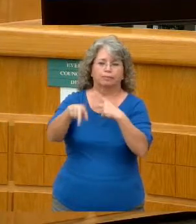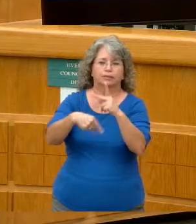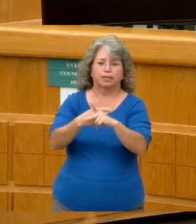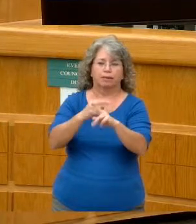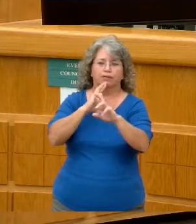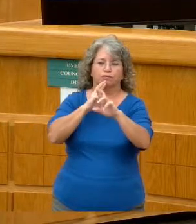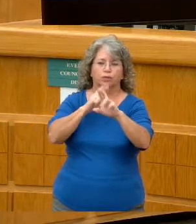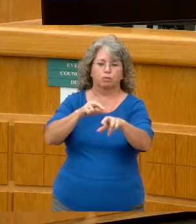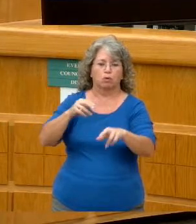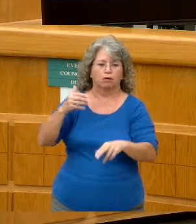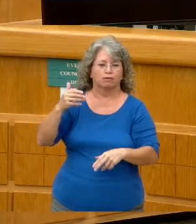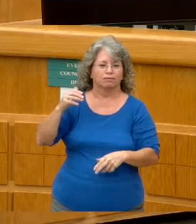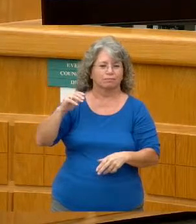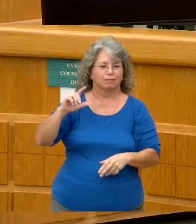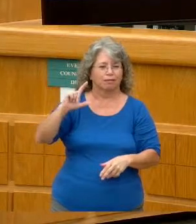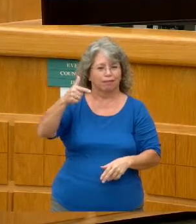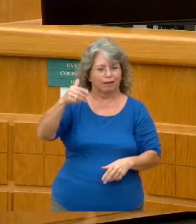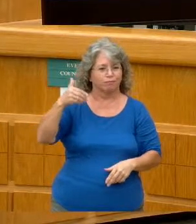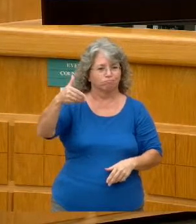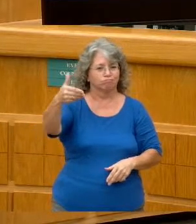as time progresses.